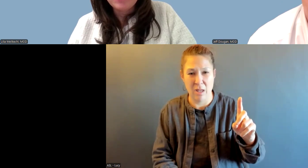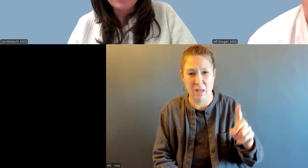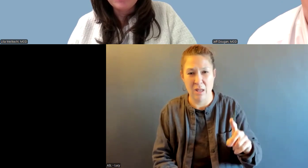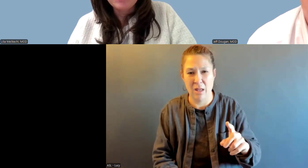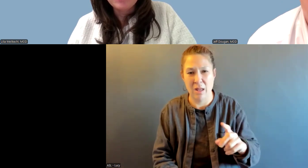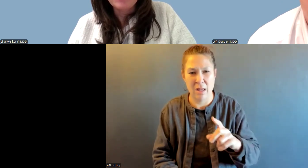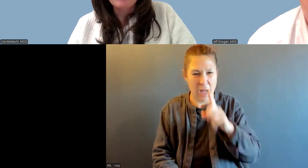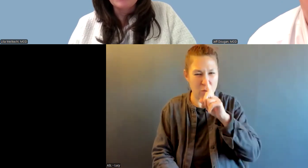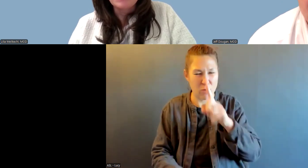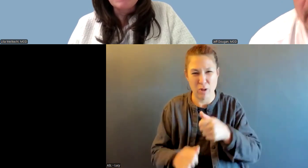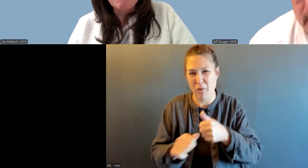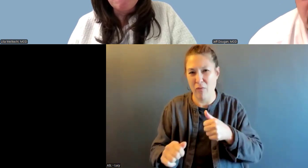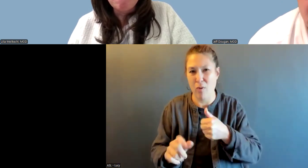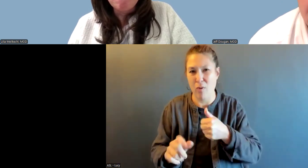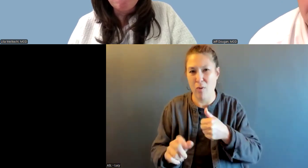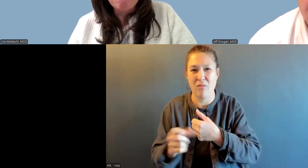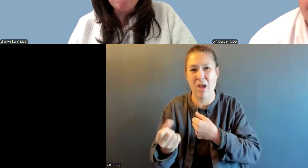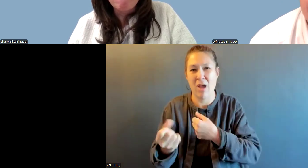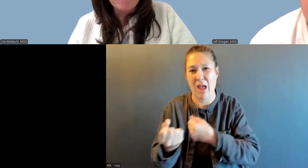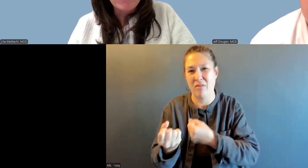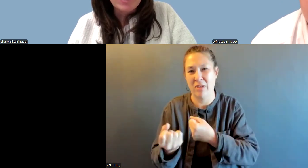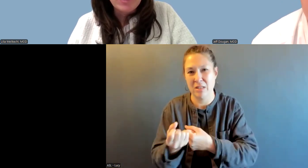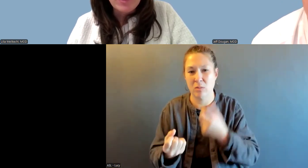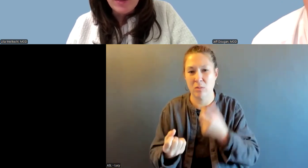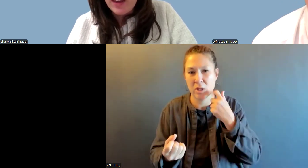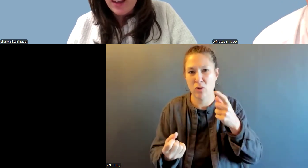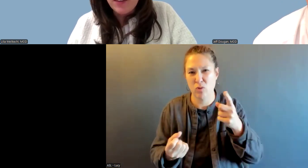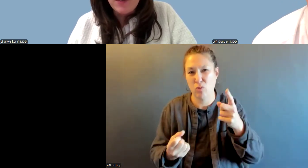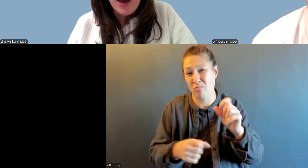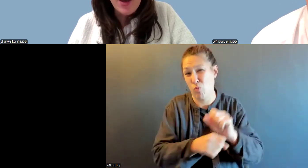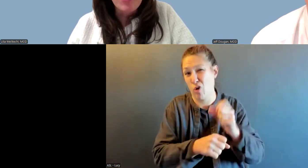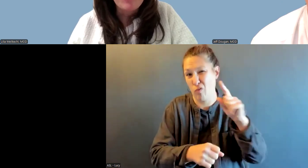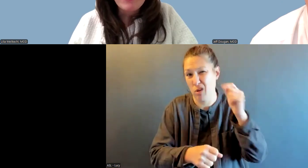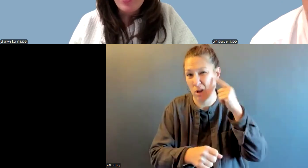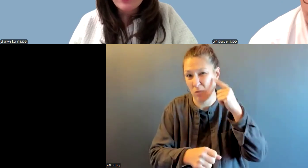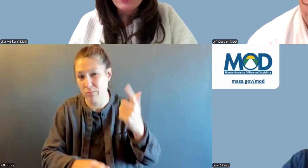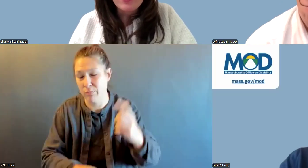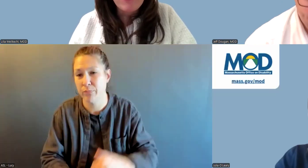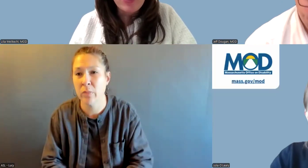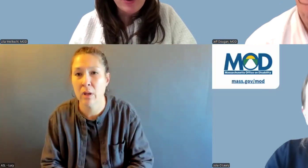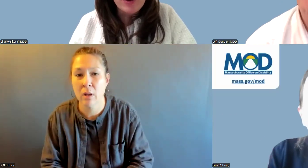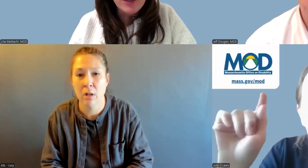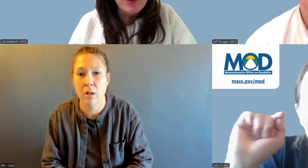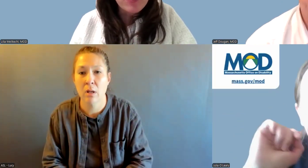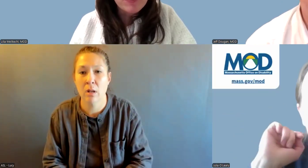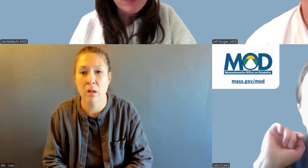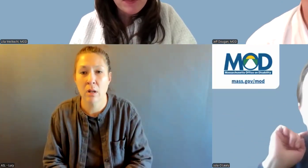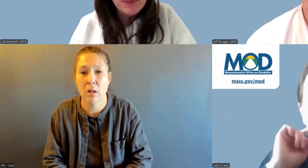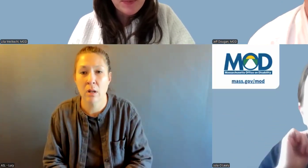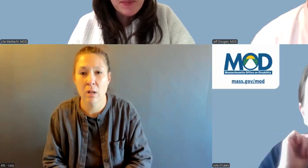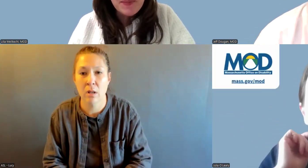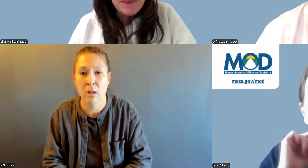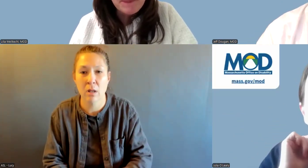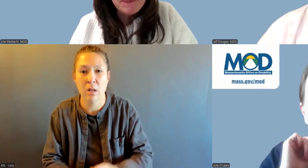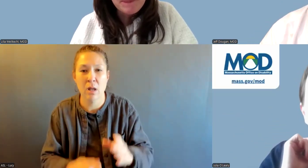stuff, because you're on a public body. Okay. Thank you. We'll be on until 11:30. One last